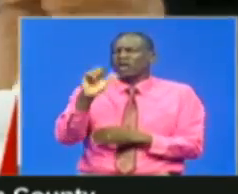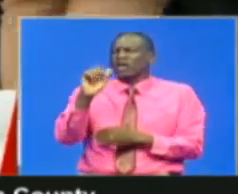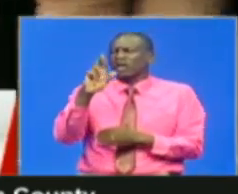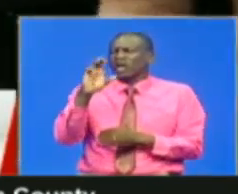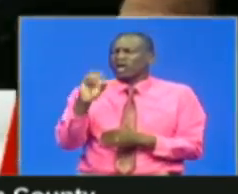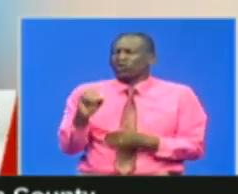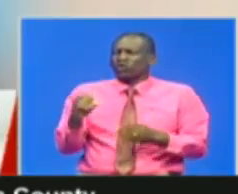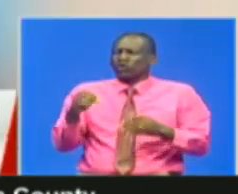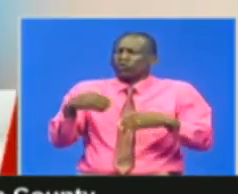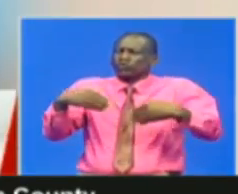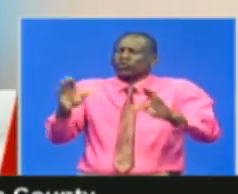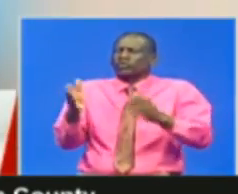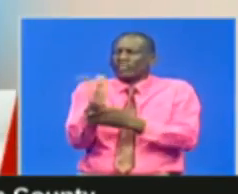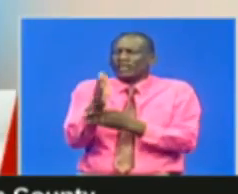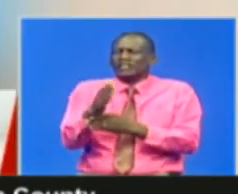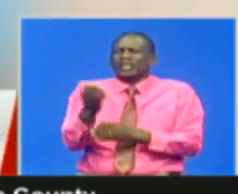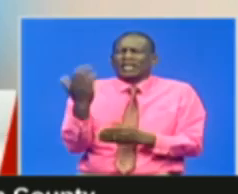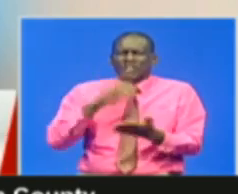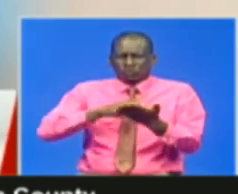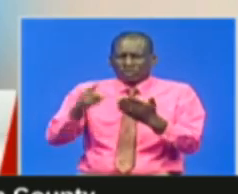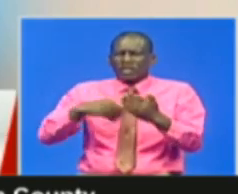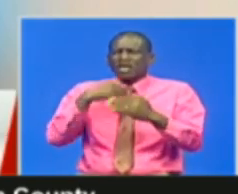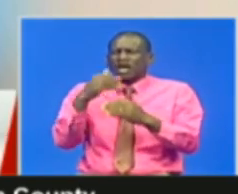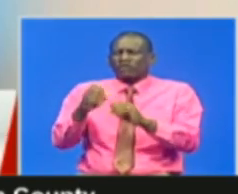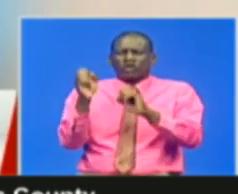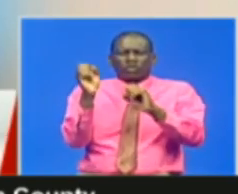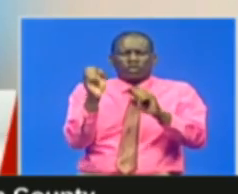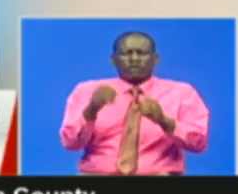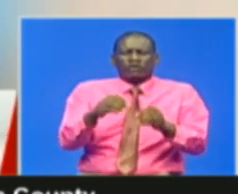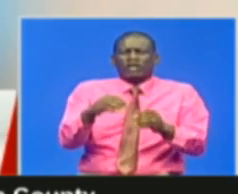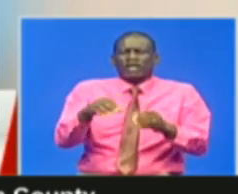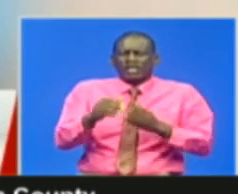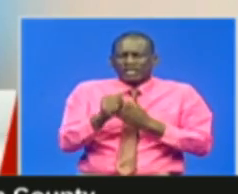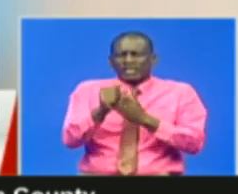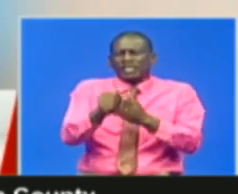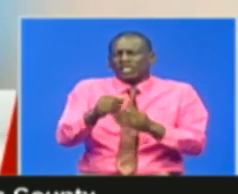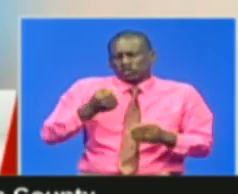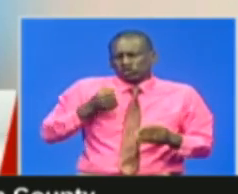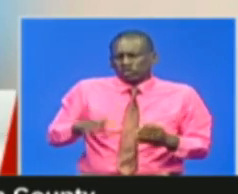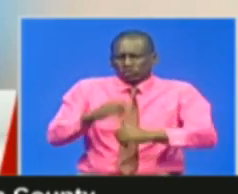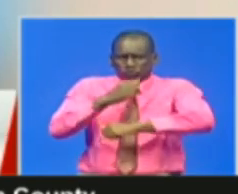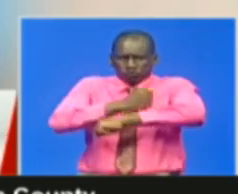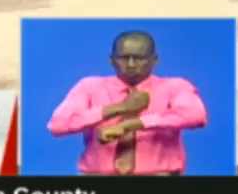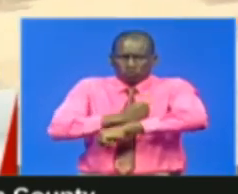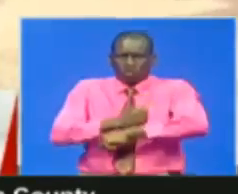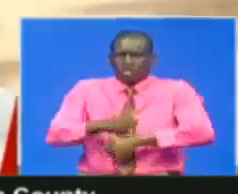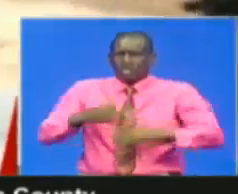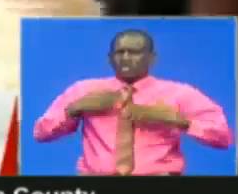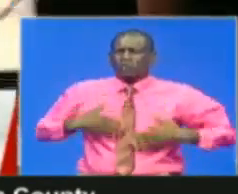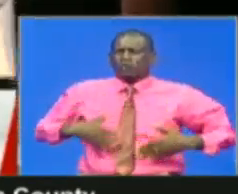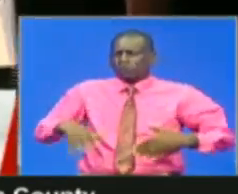Thursday last week after taking her daughter to school. Her body was found yesterday at the city mortuary.